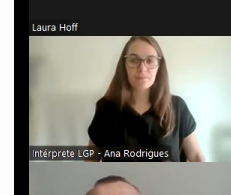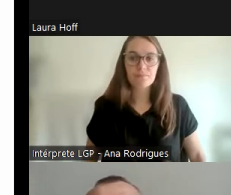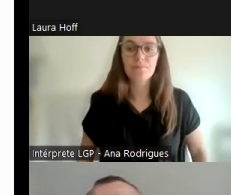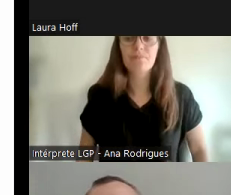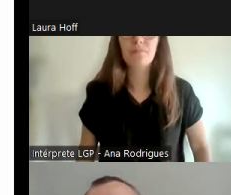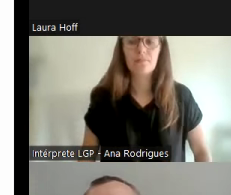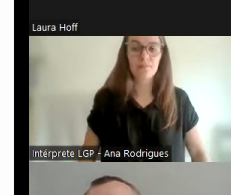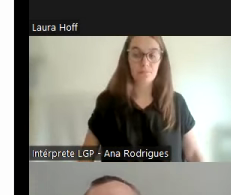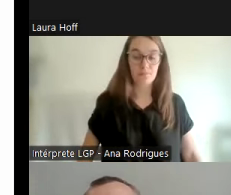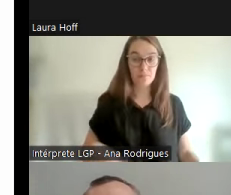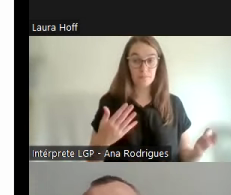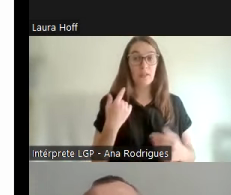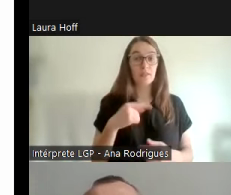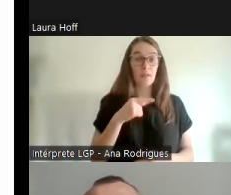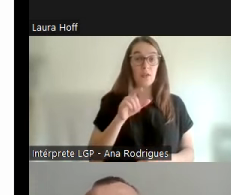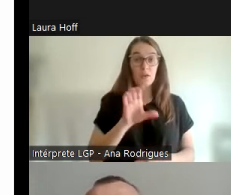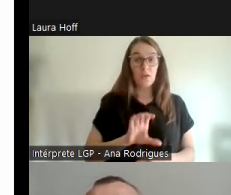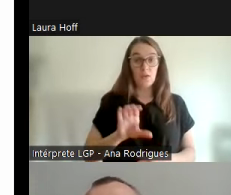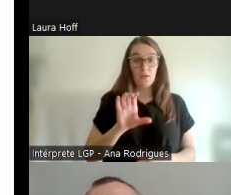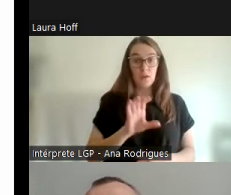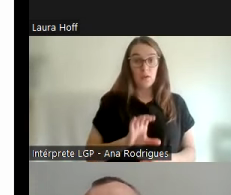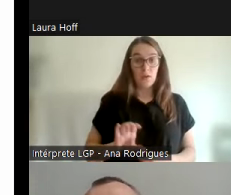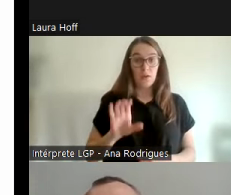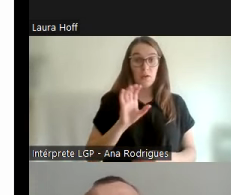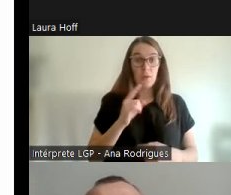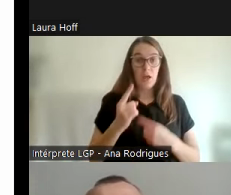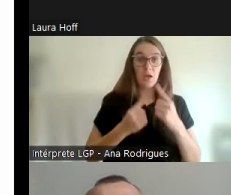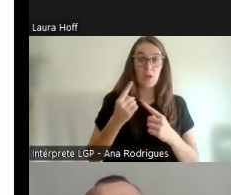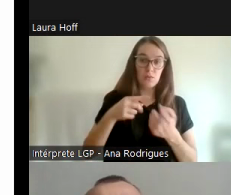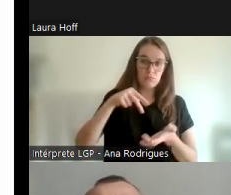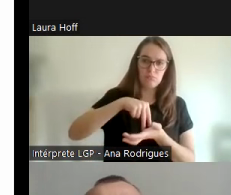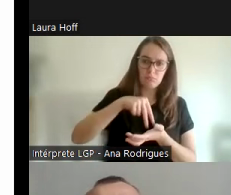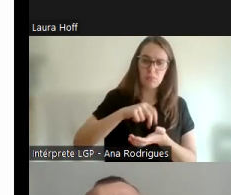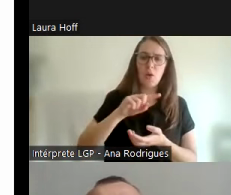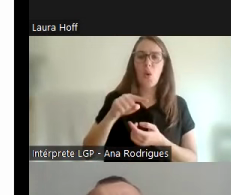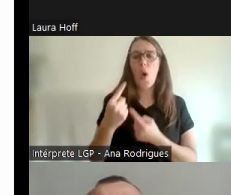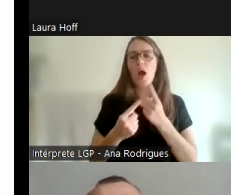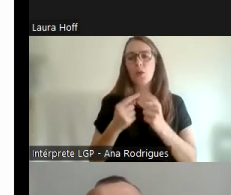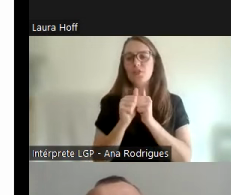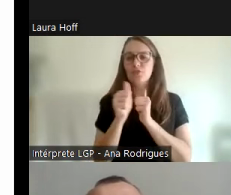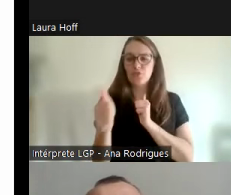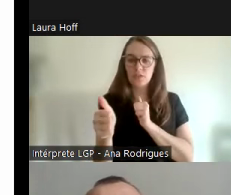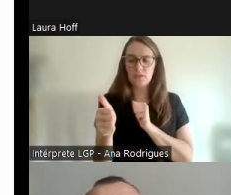hold it in a blended form in person and with real-time staging and recordings.